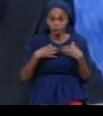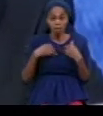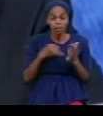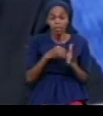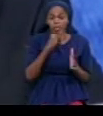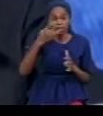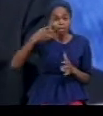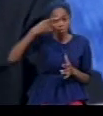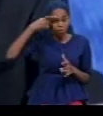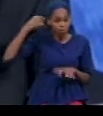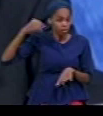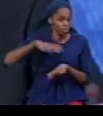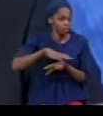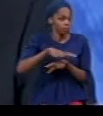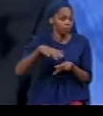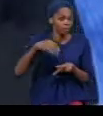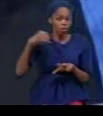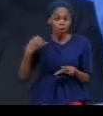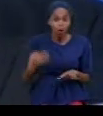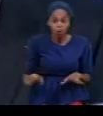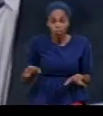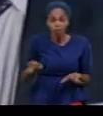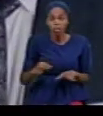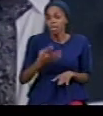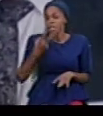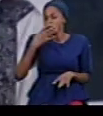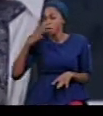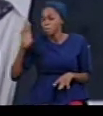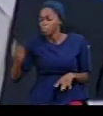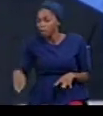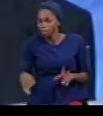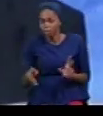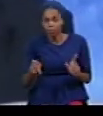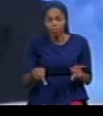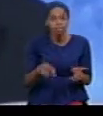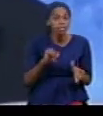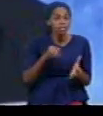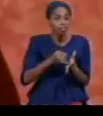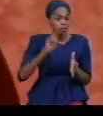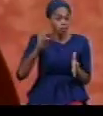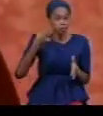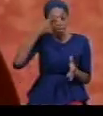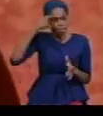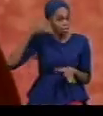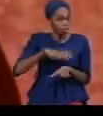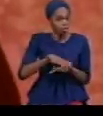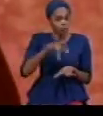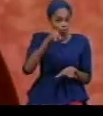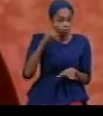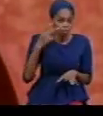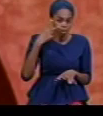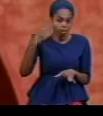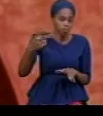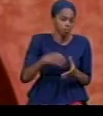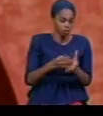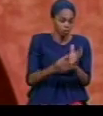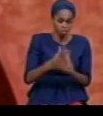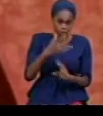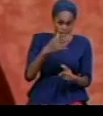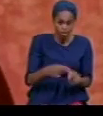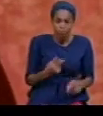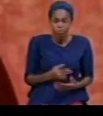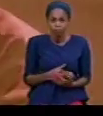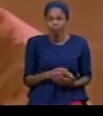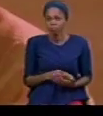picture of an injurious thing. Only the shadow you will see. Just a